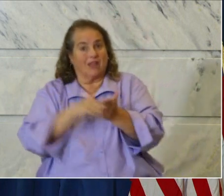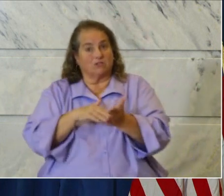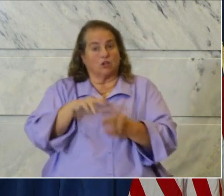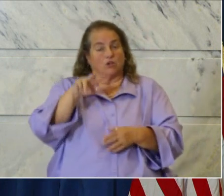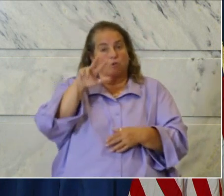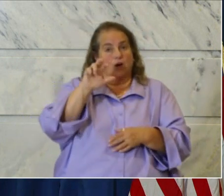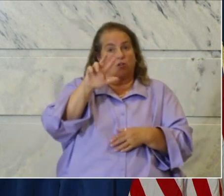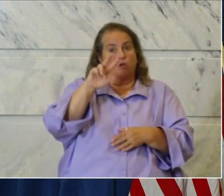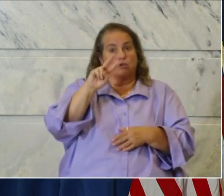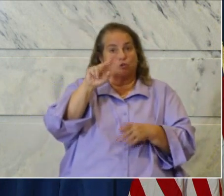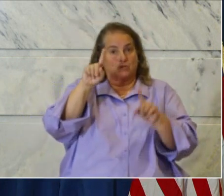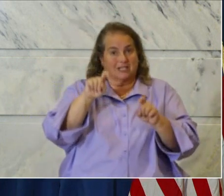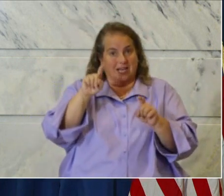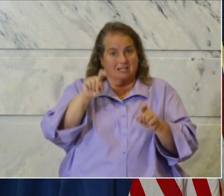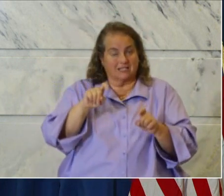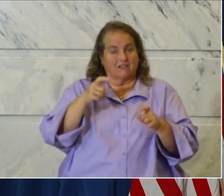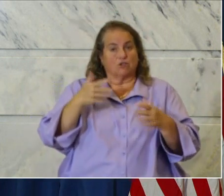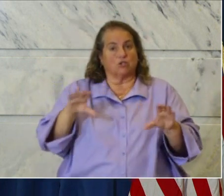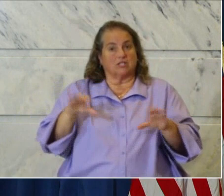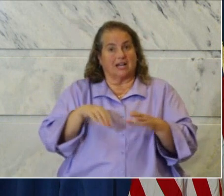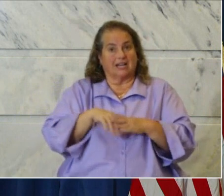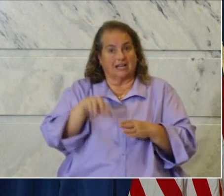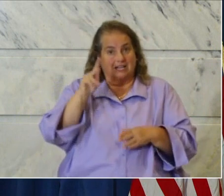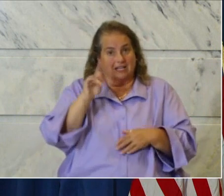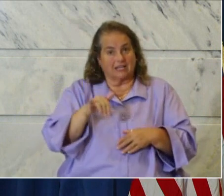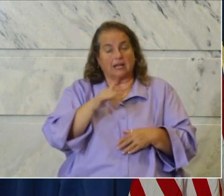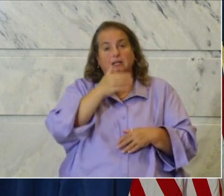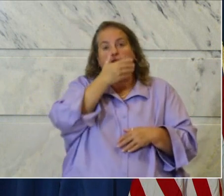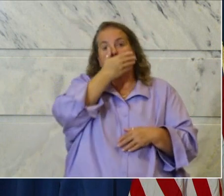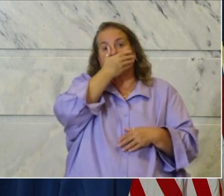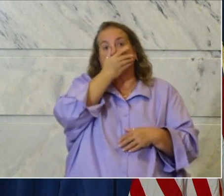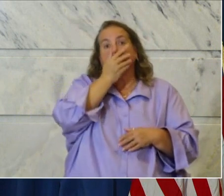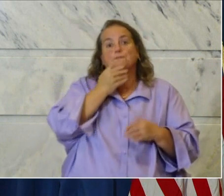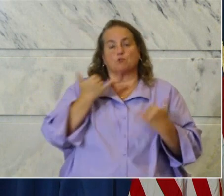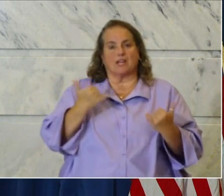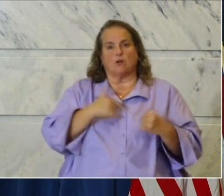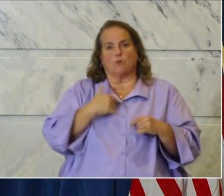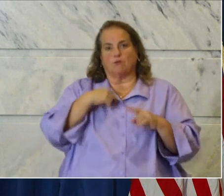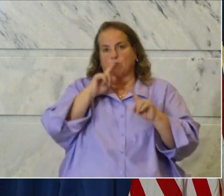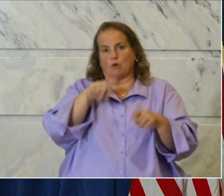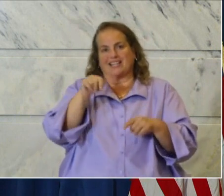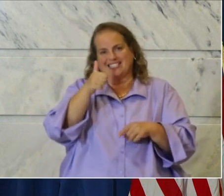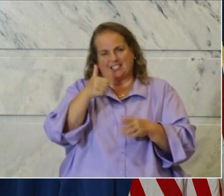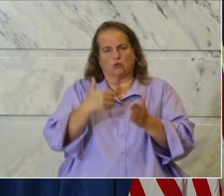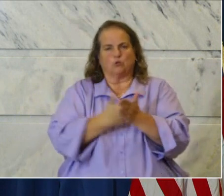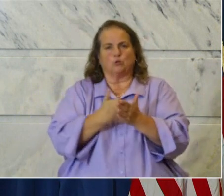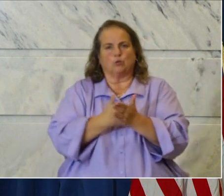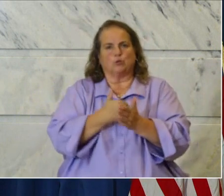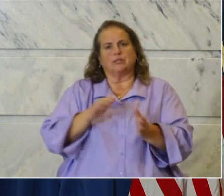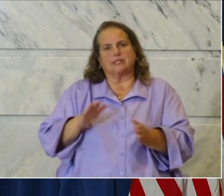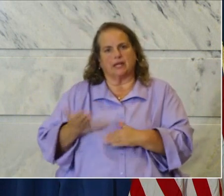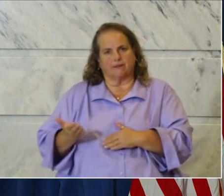831,302 tests conducted in Kentucky. Today we're reporting 10 new deaths.